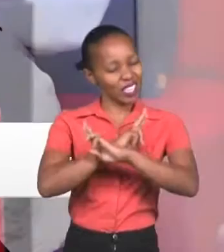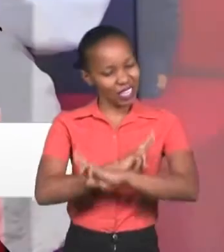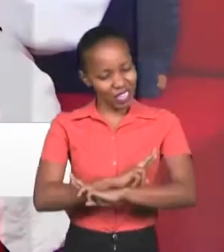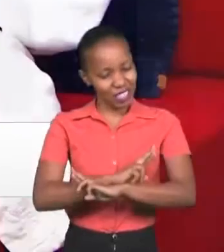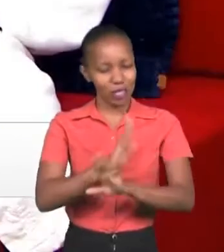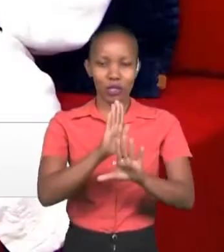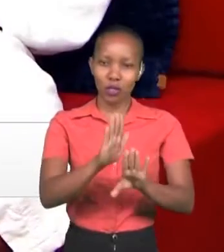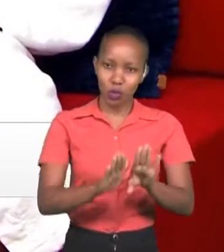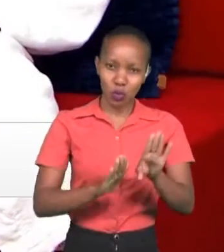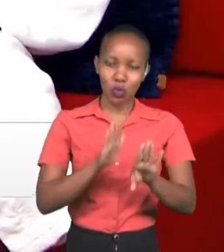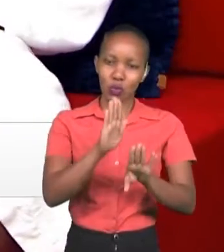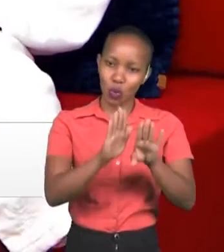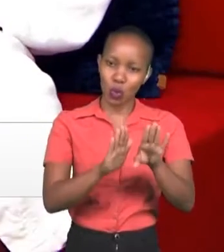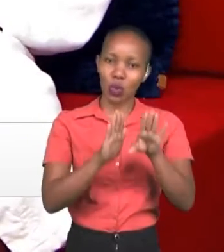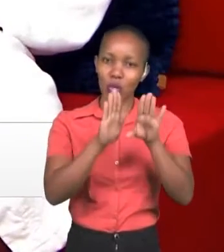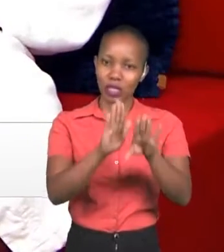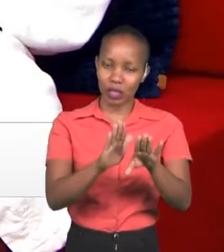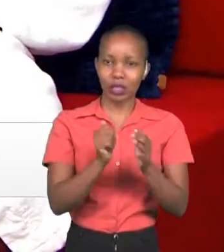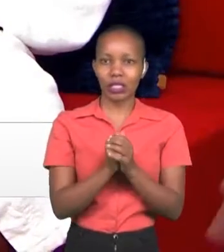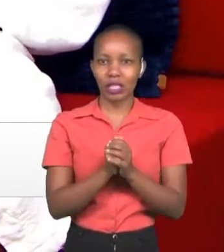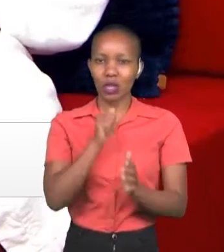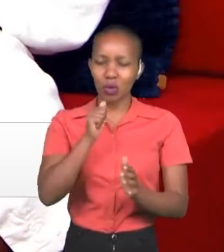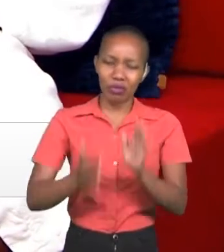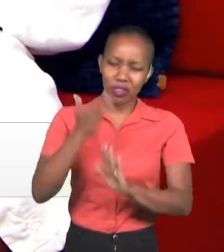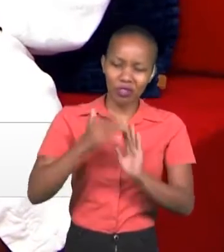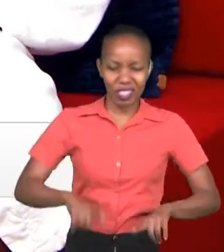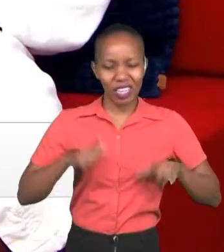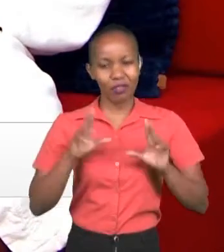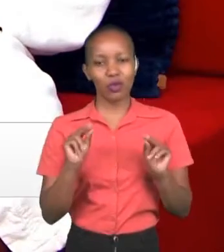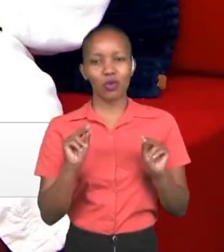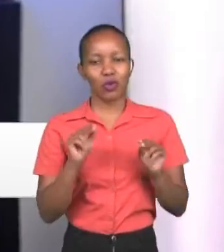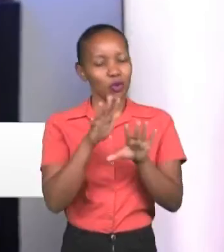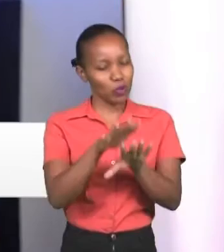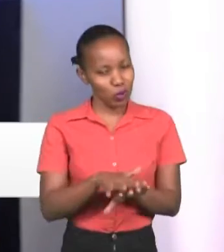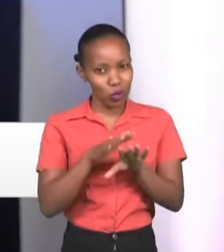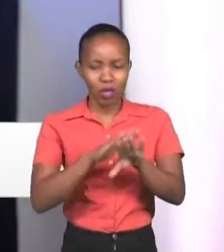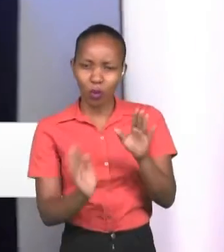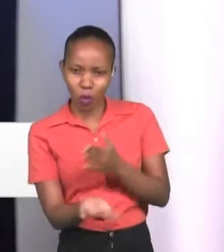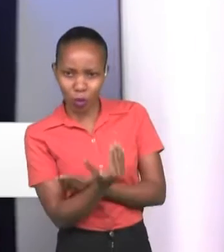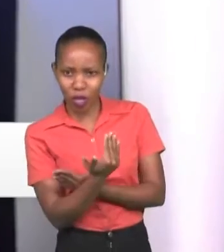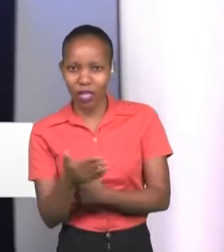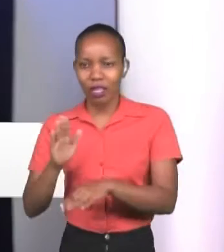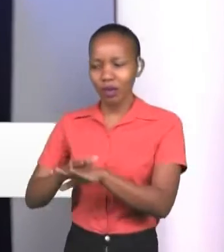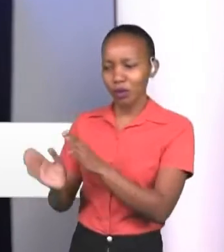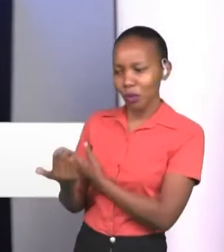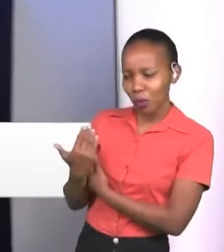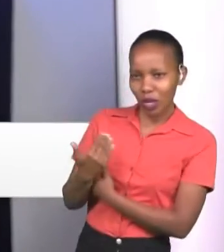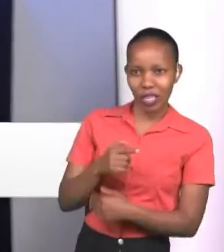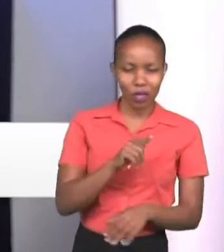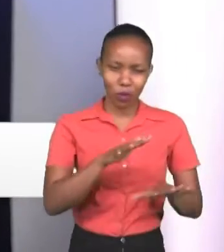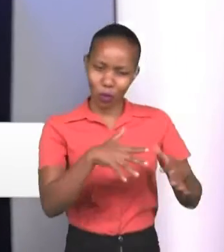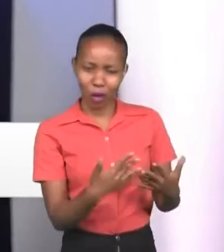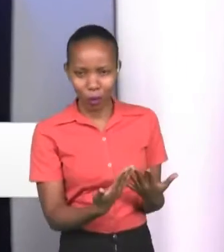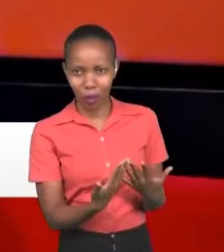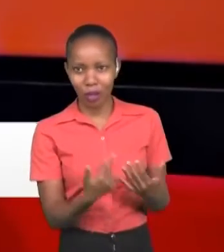pole pole. This thing is not about just a rest with life, but like a mesha pole pole. Manasseh, yeah. Good morning. Good morning, sir. How are you doing? Good, bro.